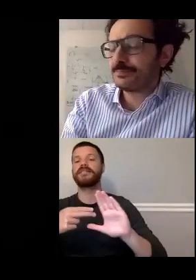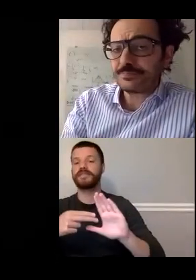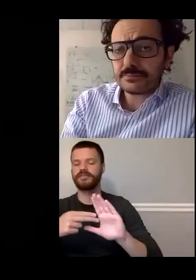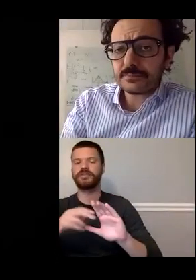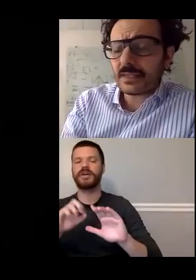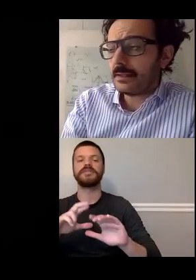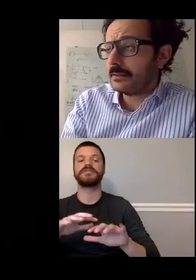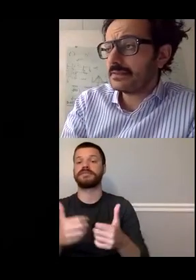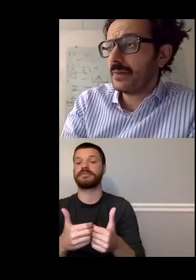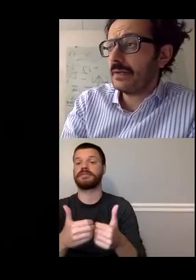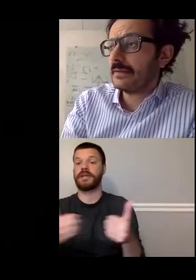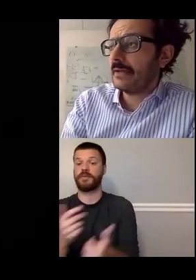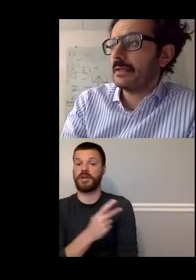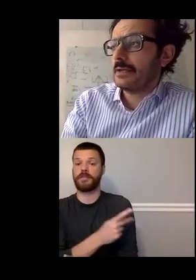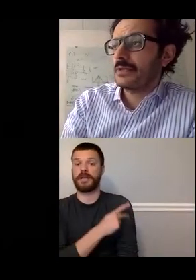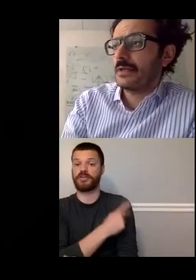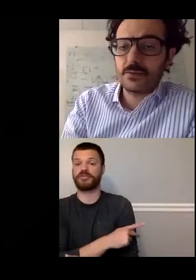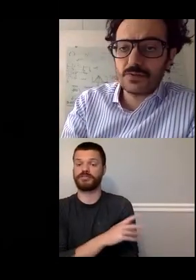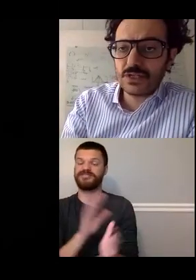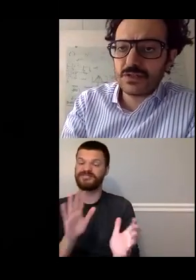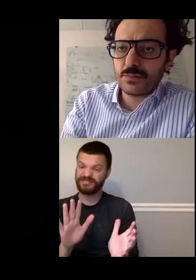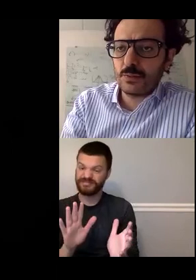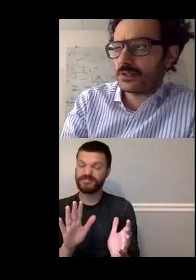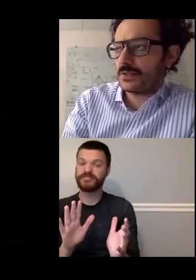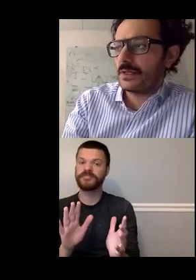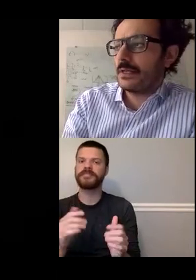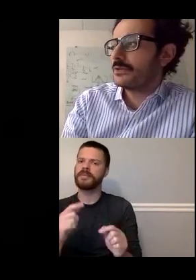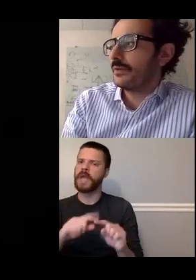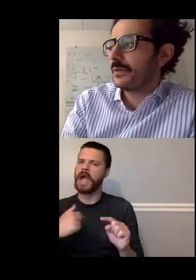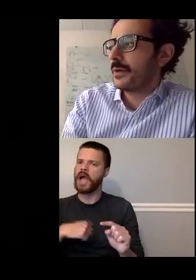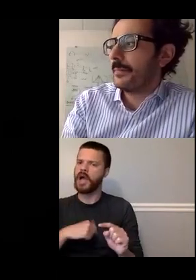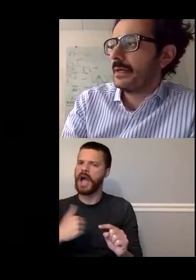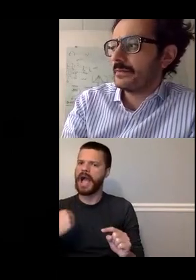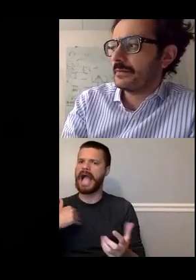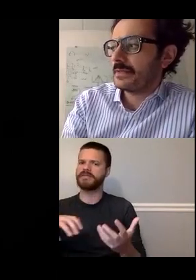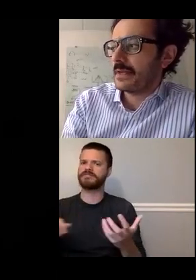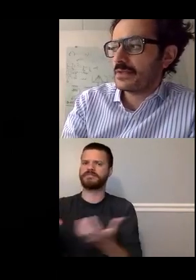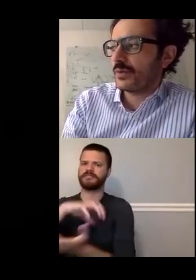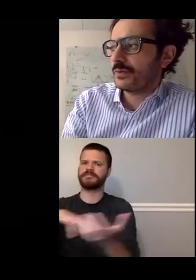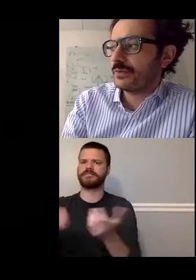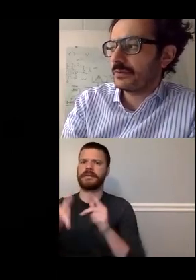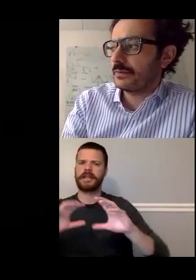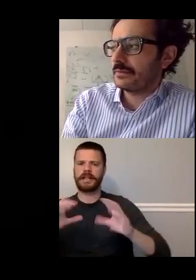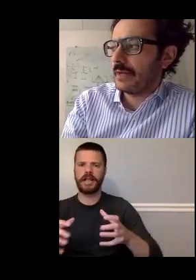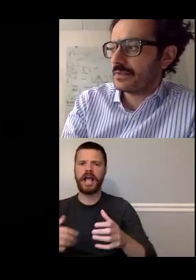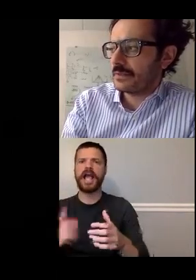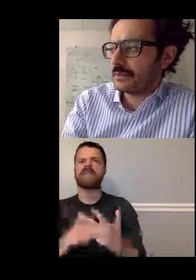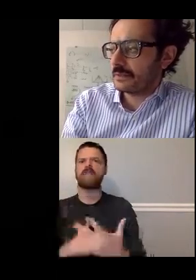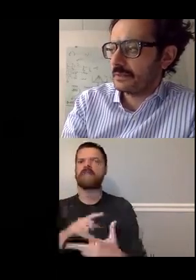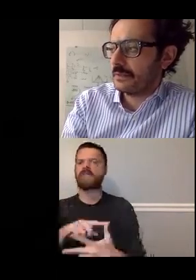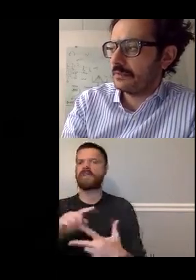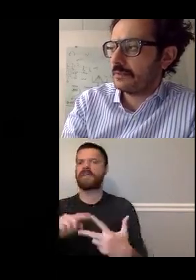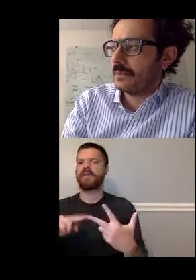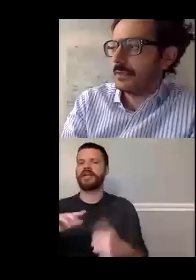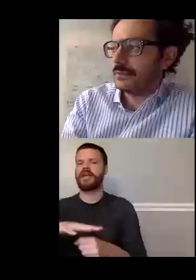patients despite having actually heterogeneous populations. So if we compare the 3 sites where we took the data, our sites